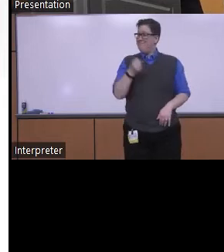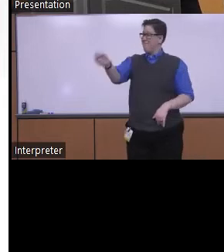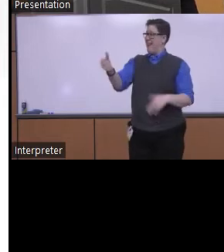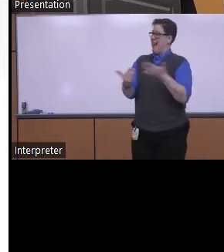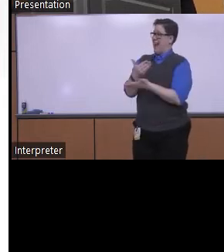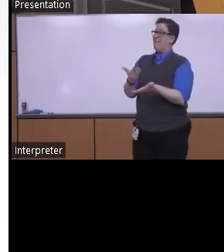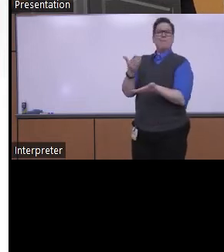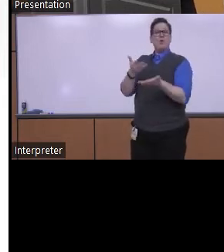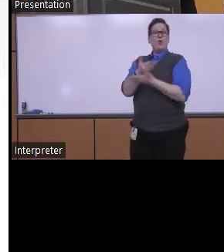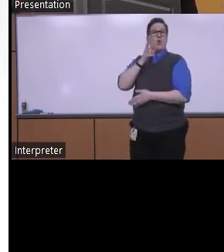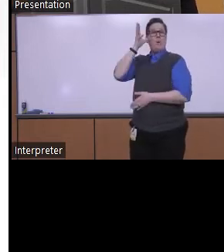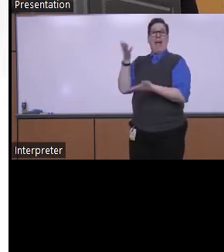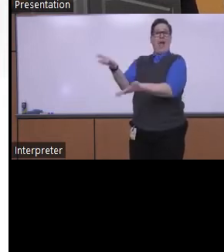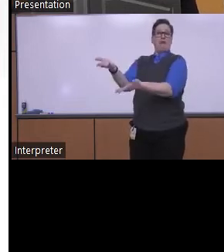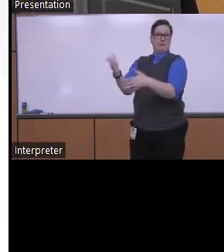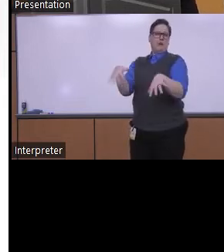new parents via adoption.